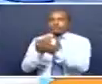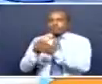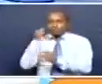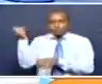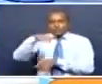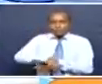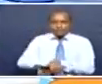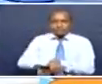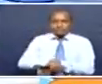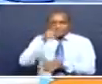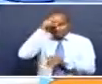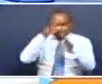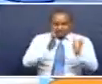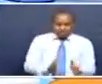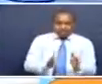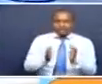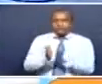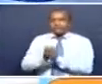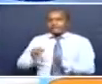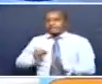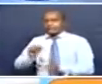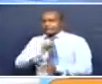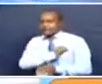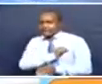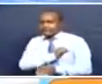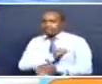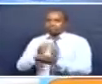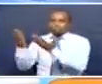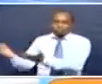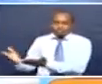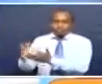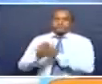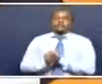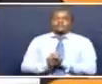tonight. Governor Muthomi Njuki of Tharaka Nithi County and Senator Moses Kajwang of Homa Bay